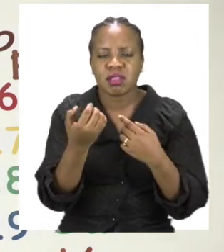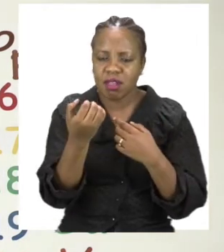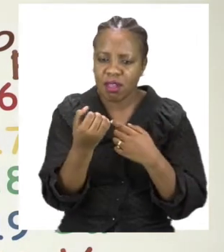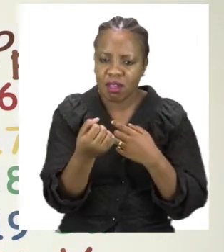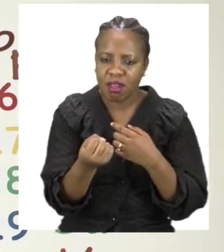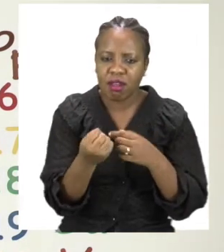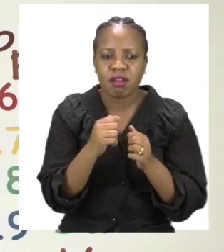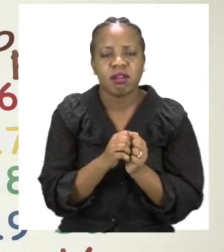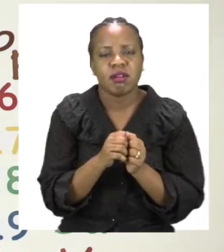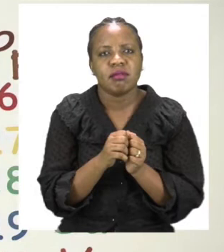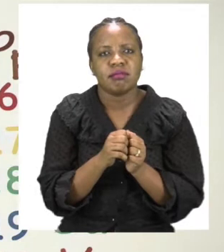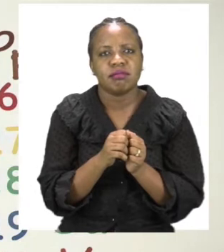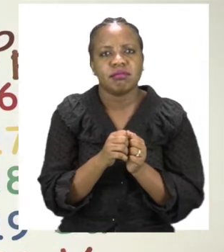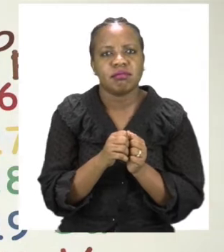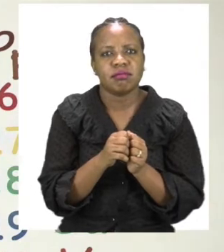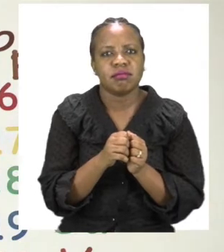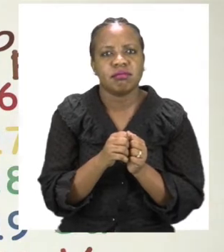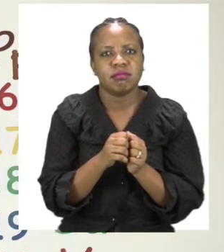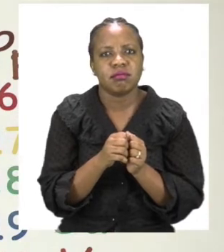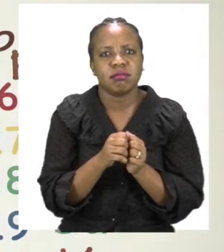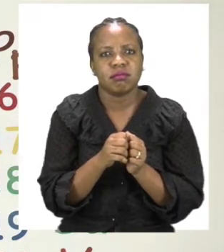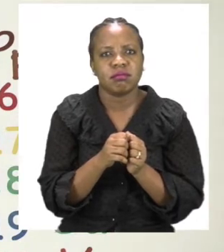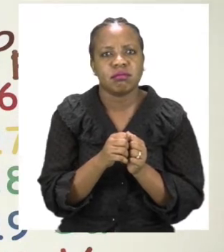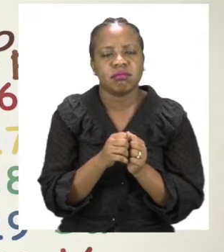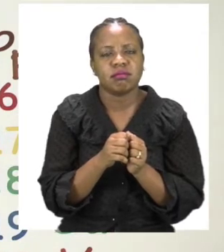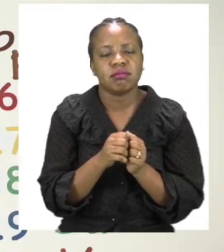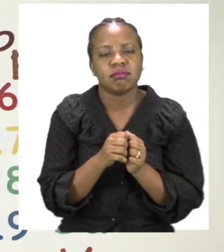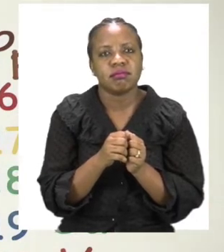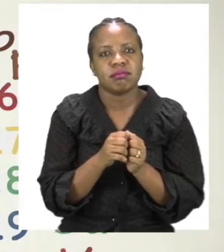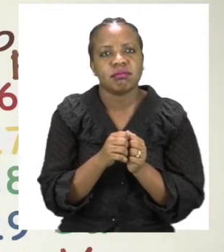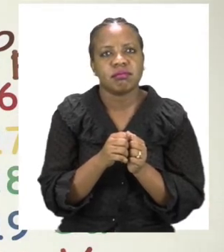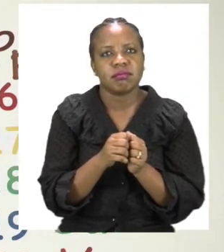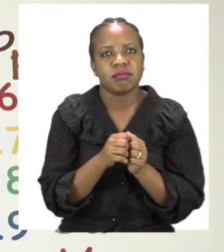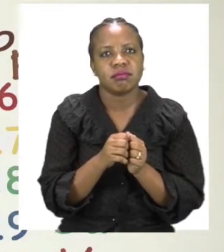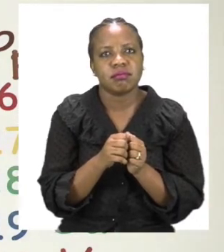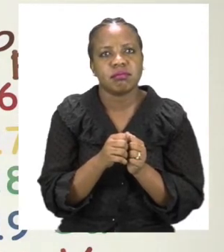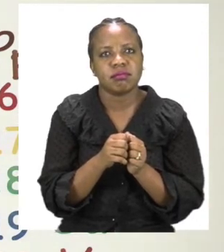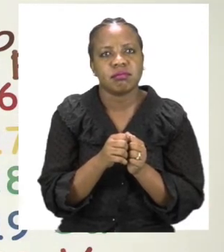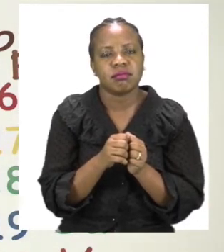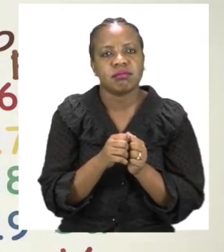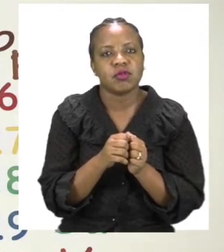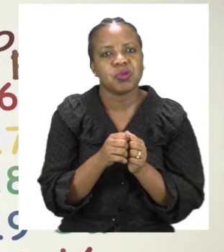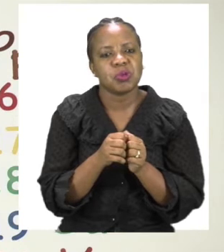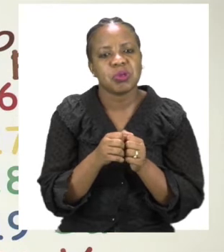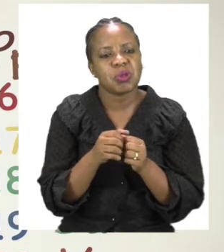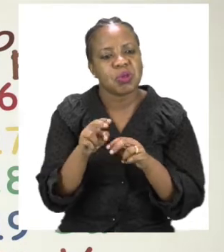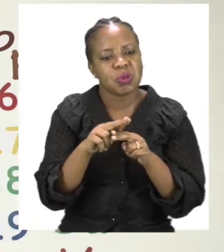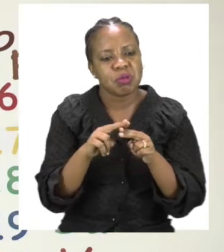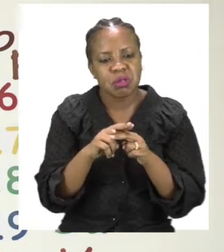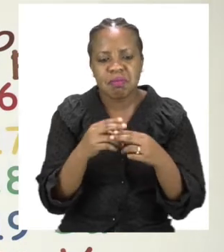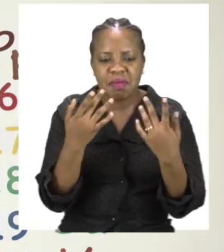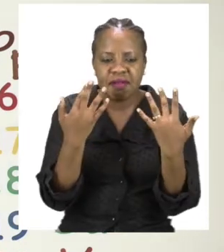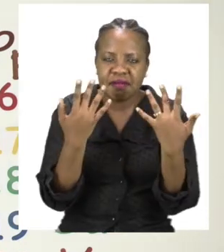you are counting, you can actually put your counters with your fingers as well. That way,